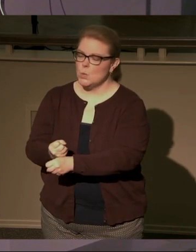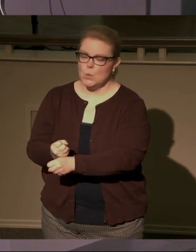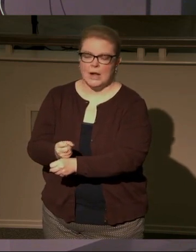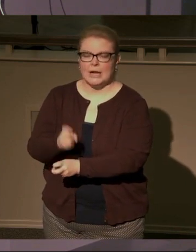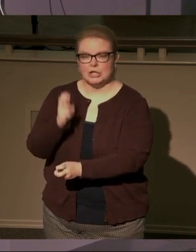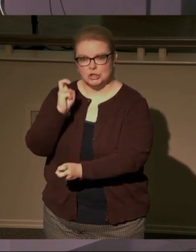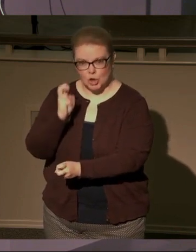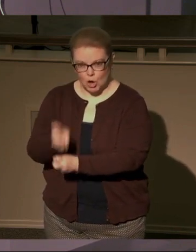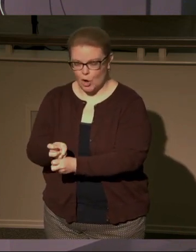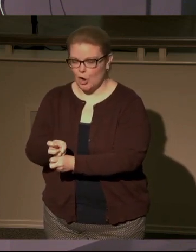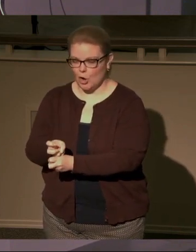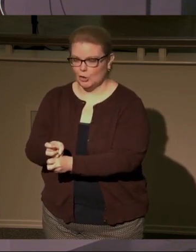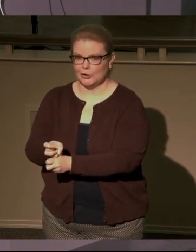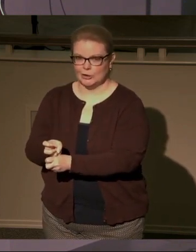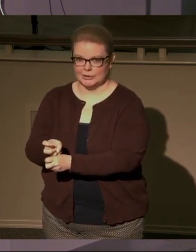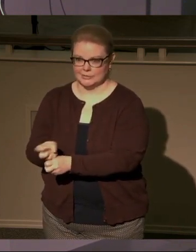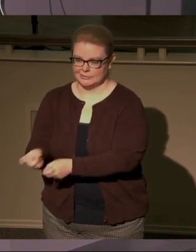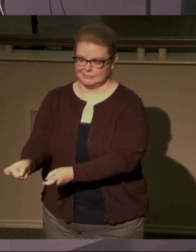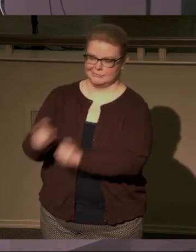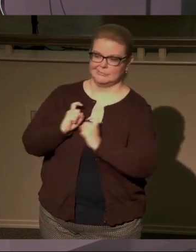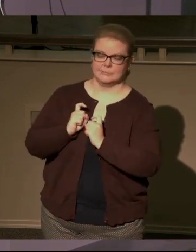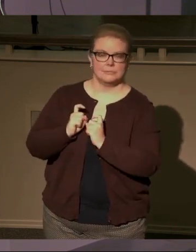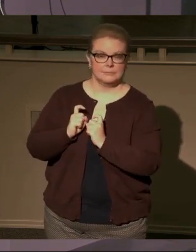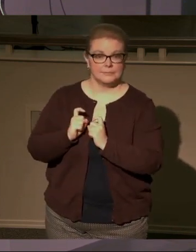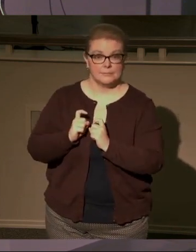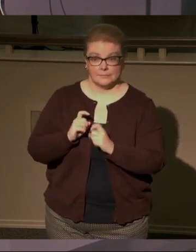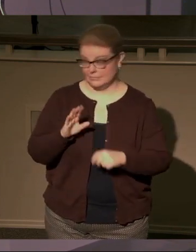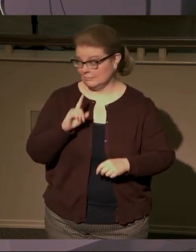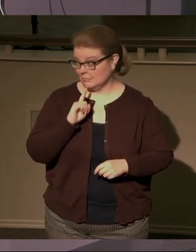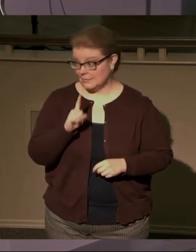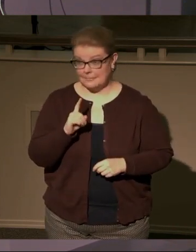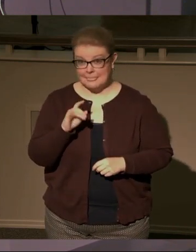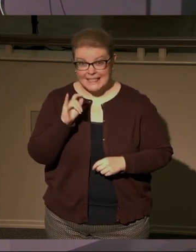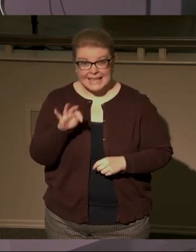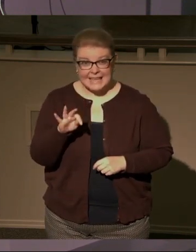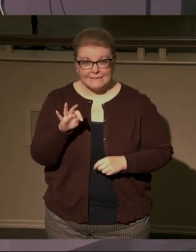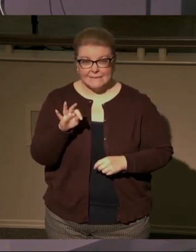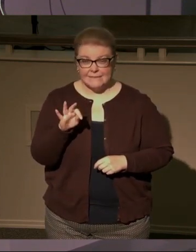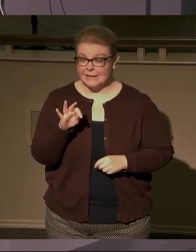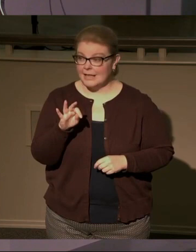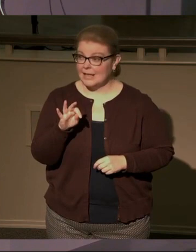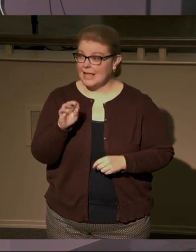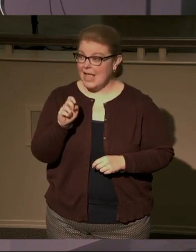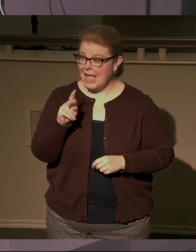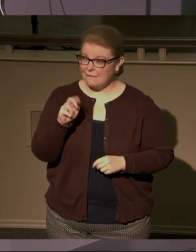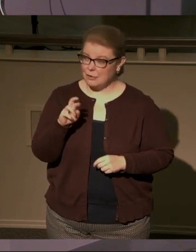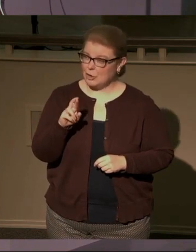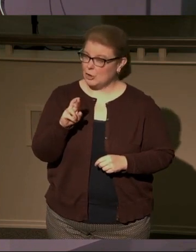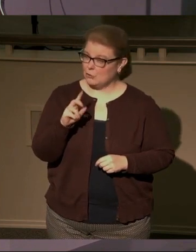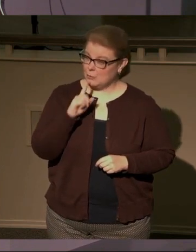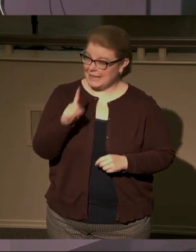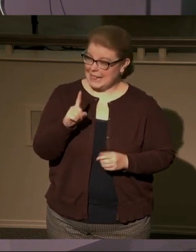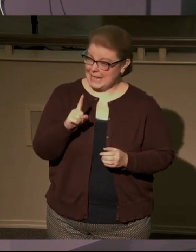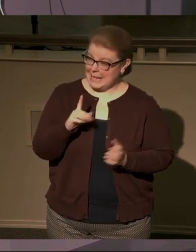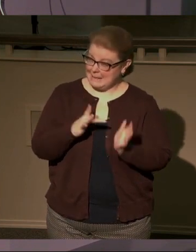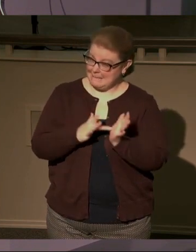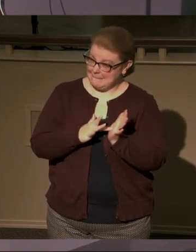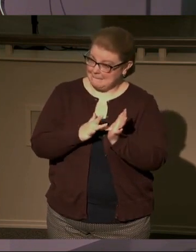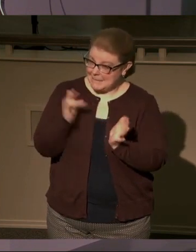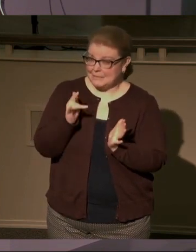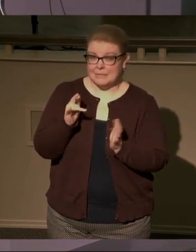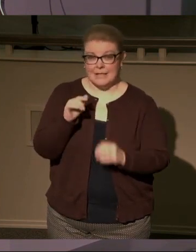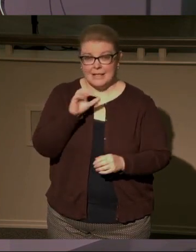the victories. And I tell you what, if there's ever been a more manipulative age than 2 years old, I don't know what it would